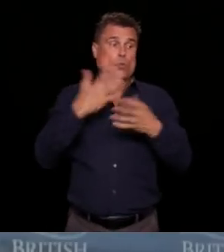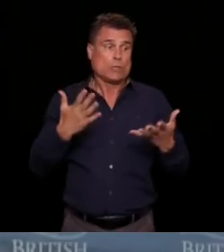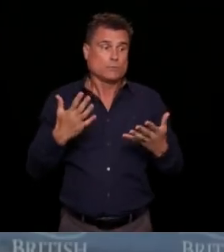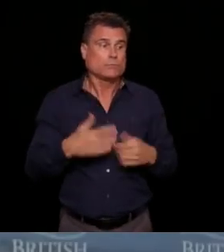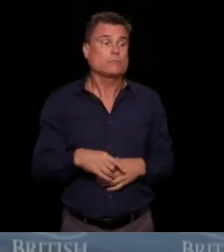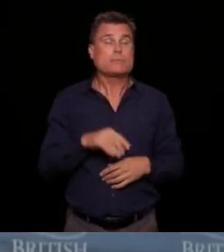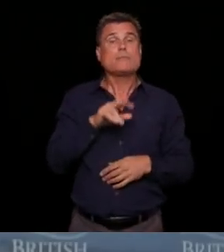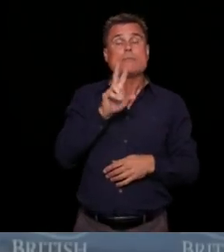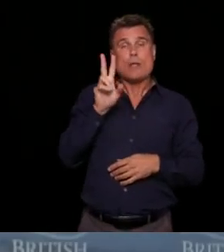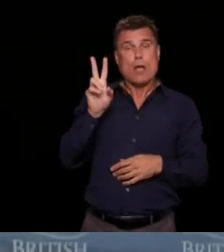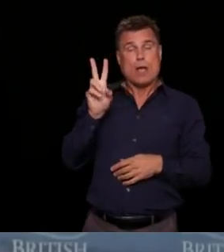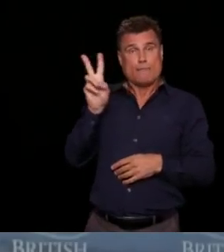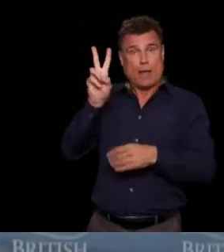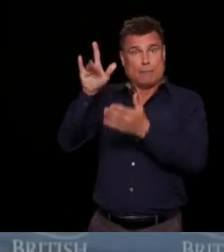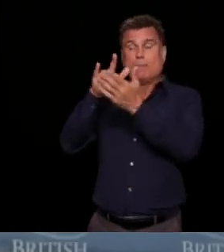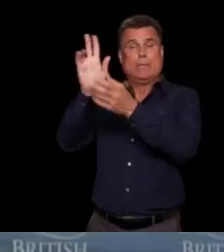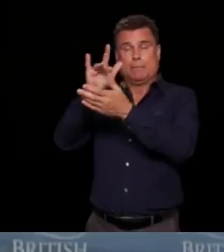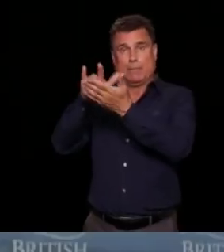21,863 in Fraser Health,